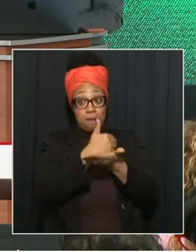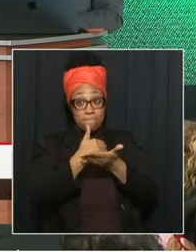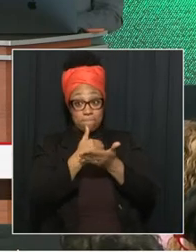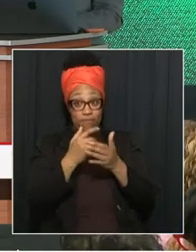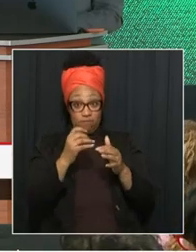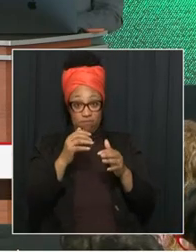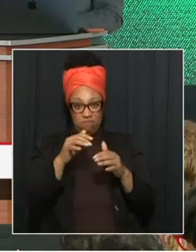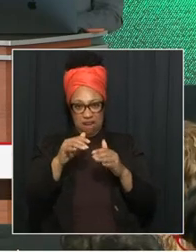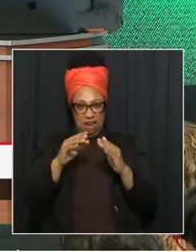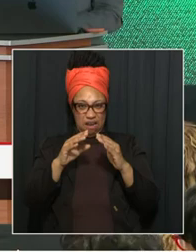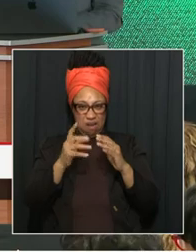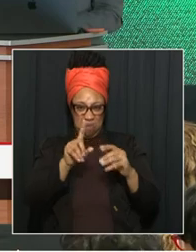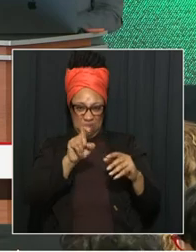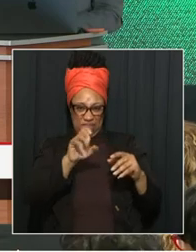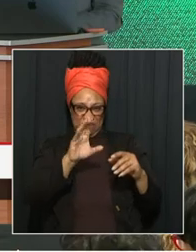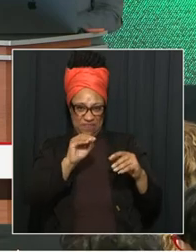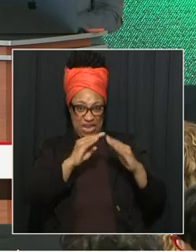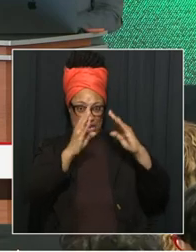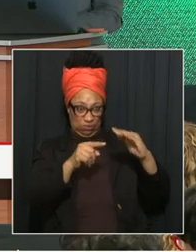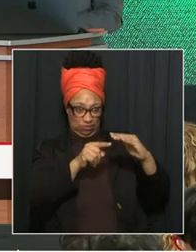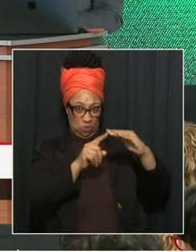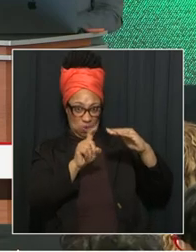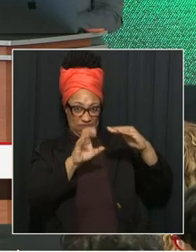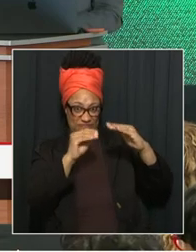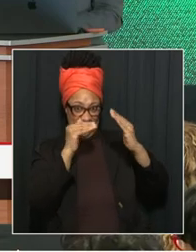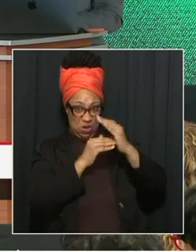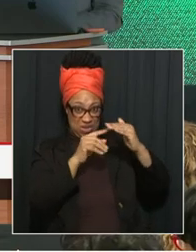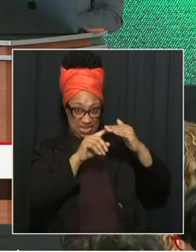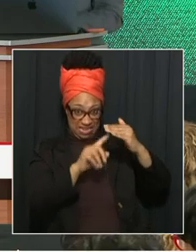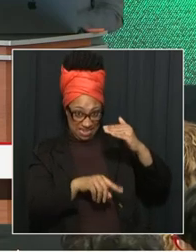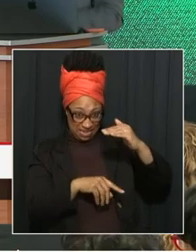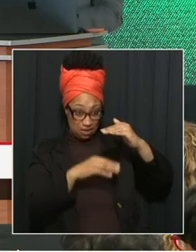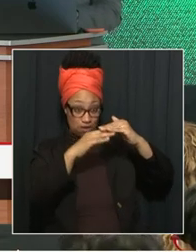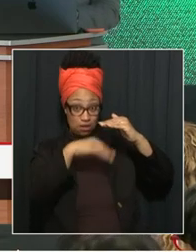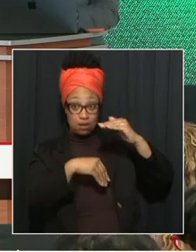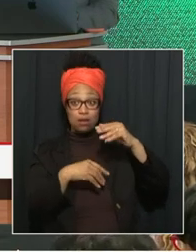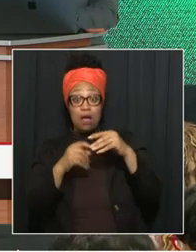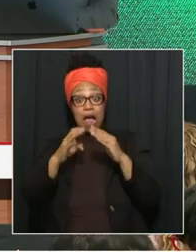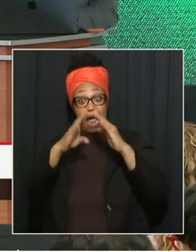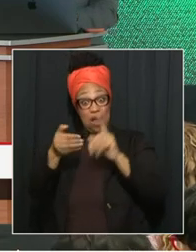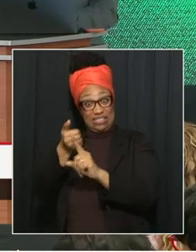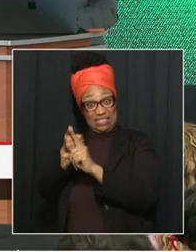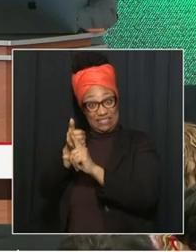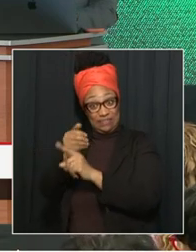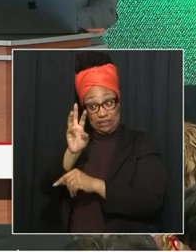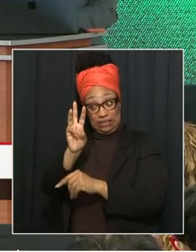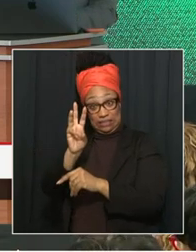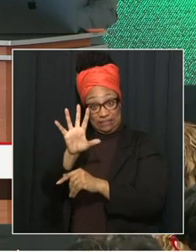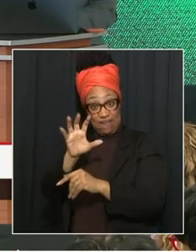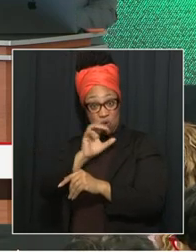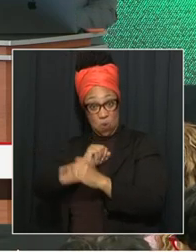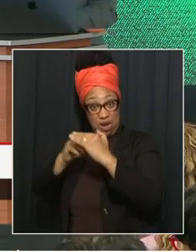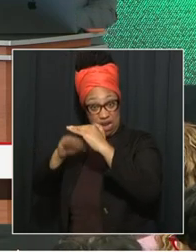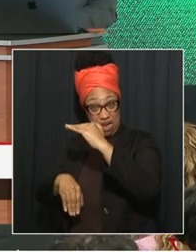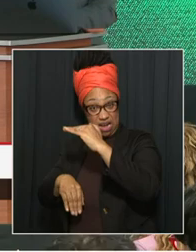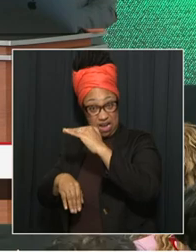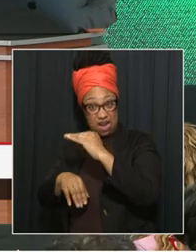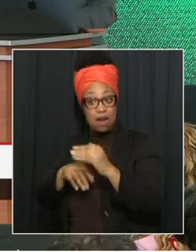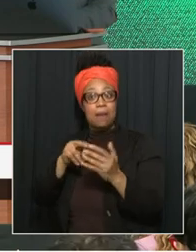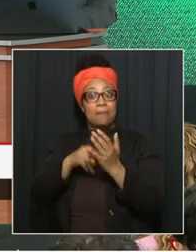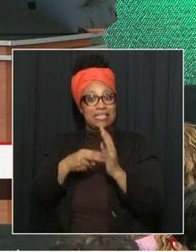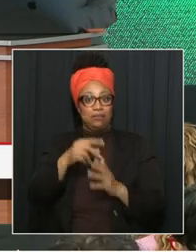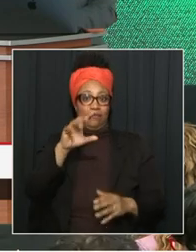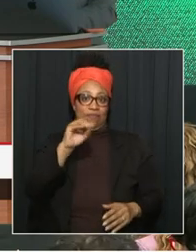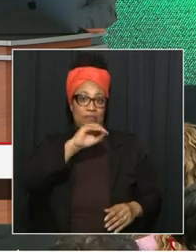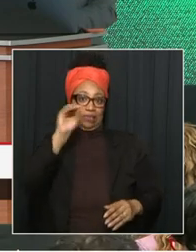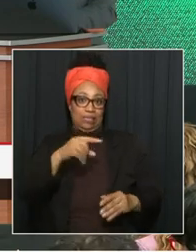$150,000, you're 65 or older, you qualify to pay 50% of your tax bill. So if